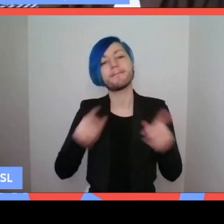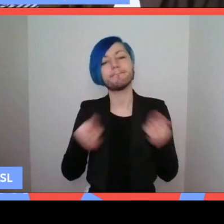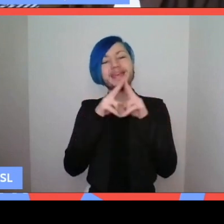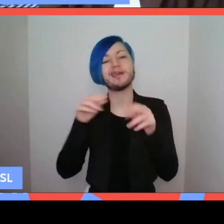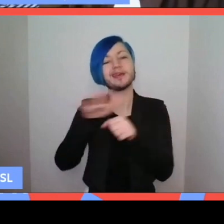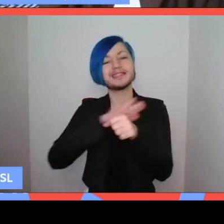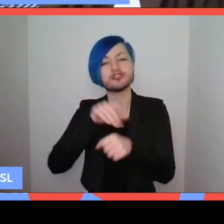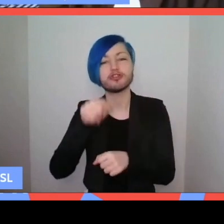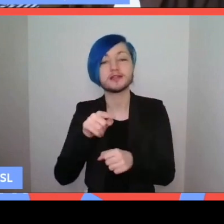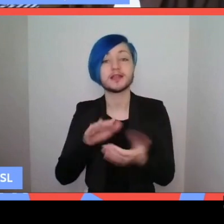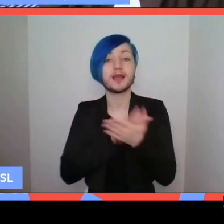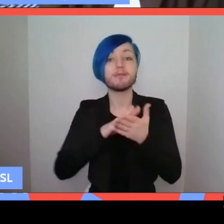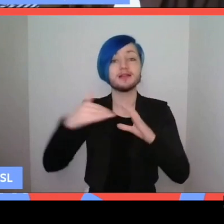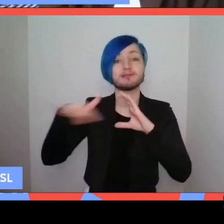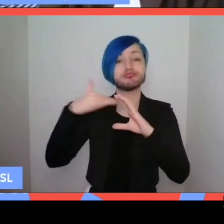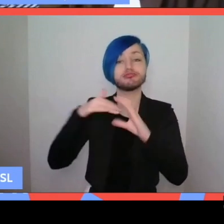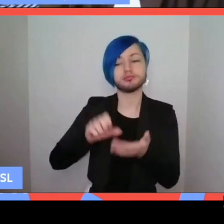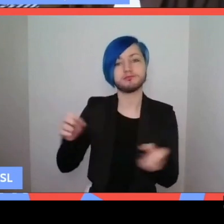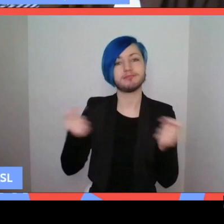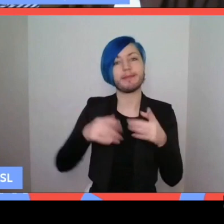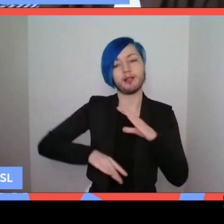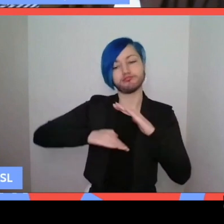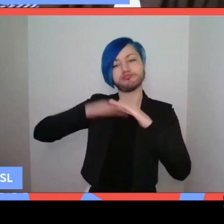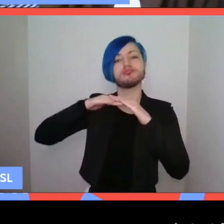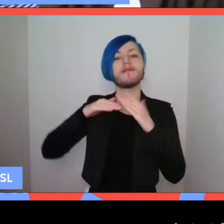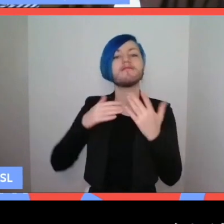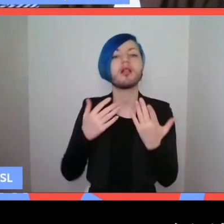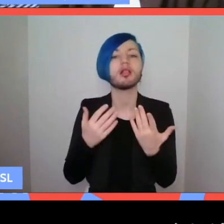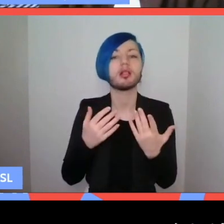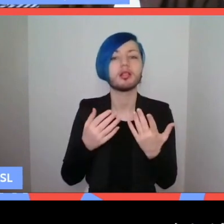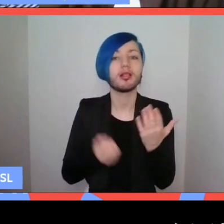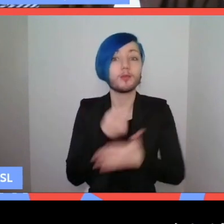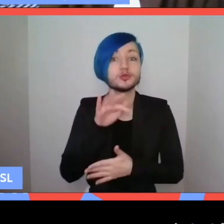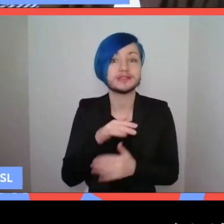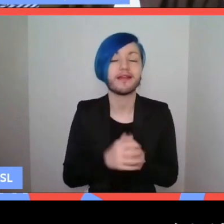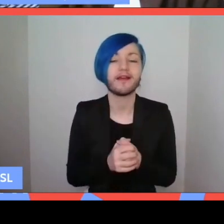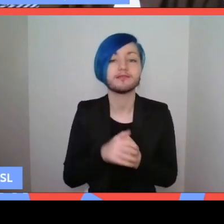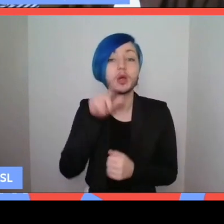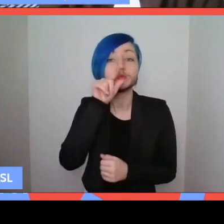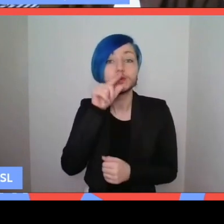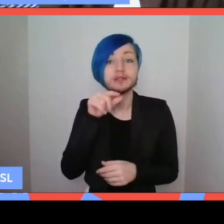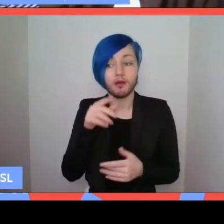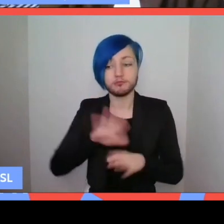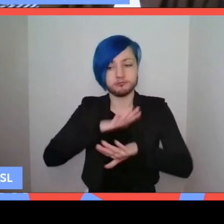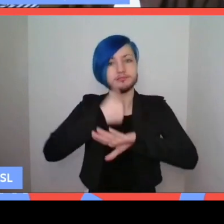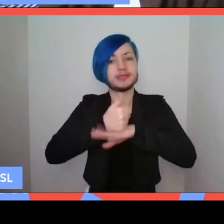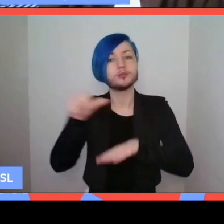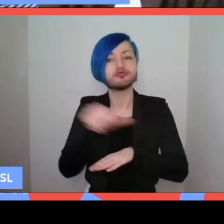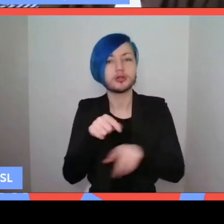straight to your inbox. Get a Twitter account if you don't have one, and start following commissioning editors and fellow